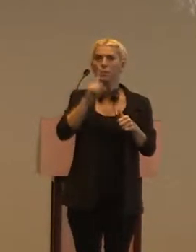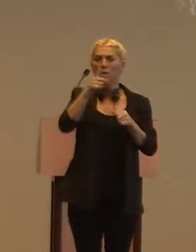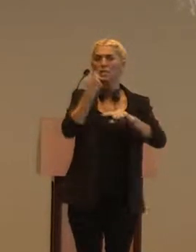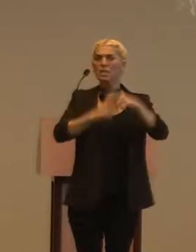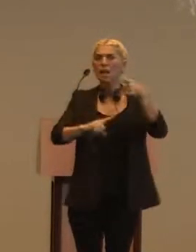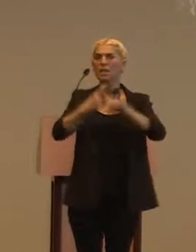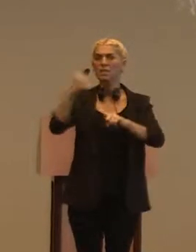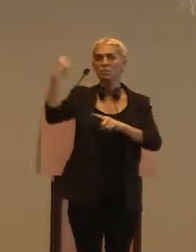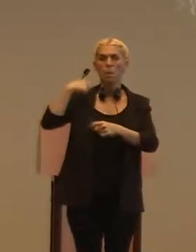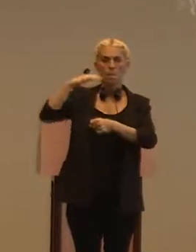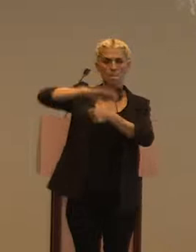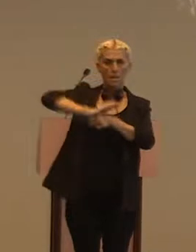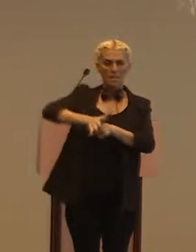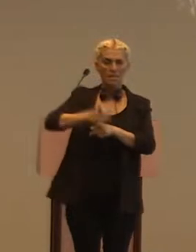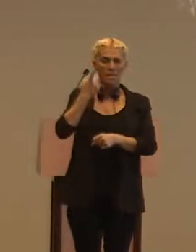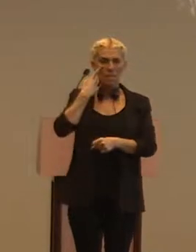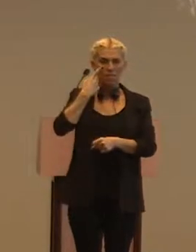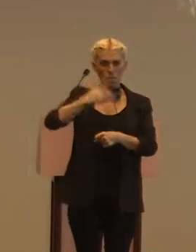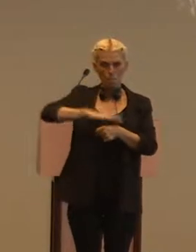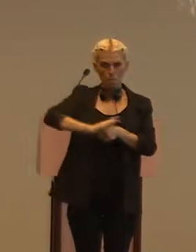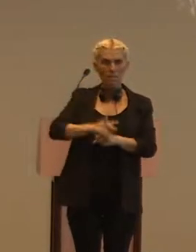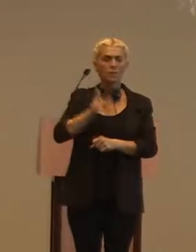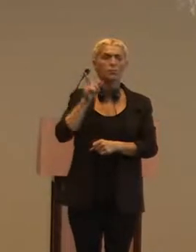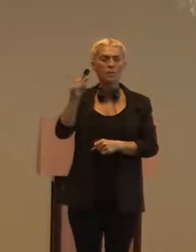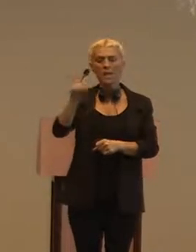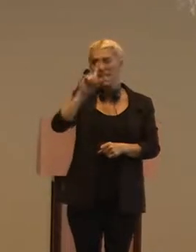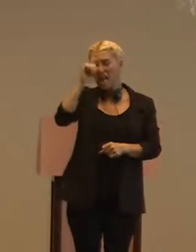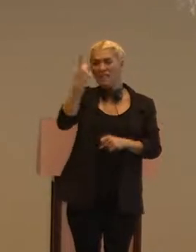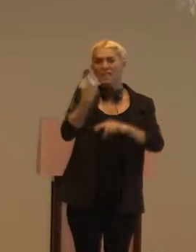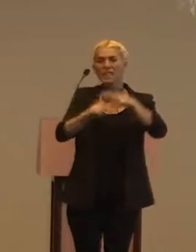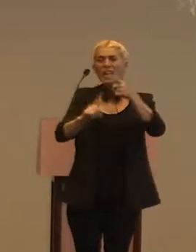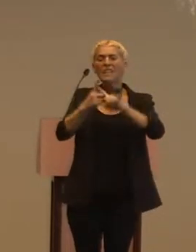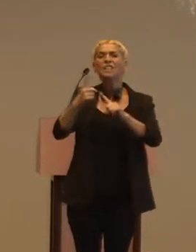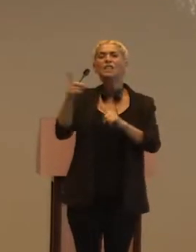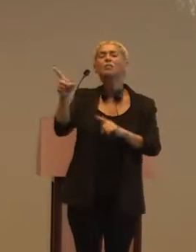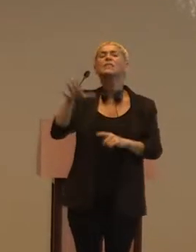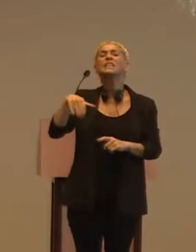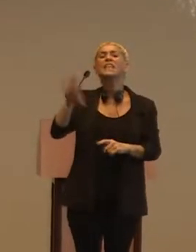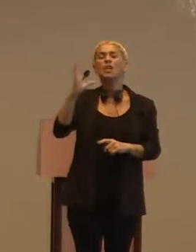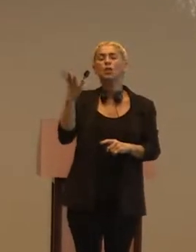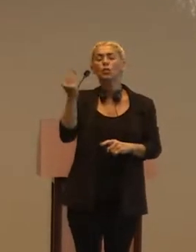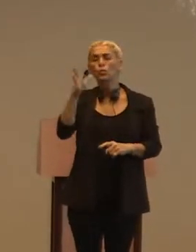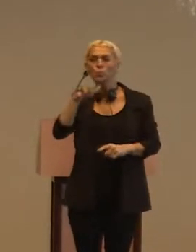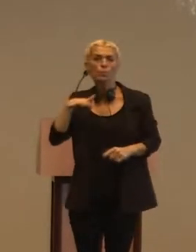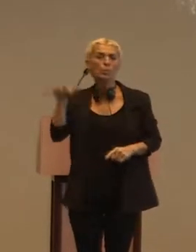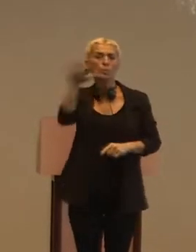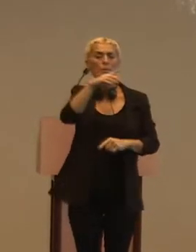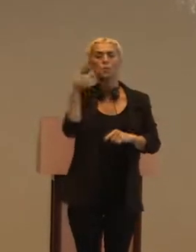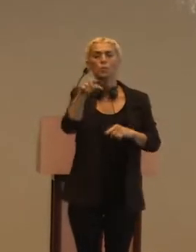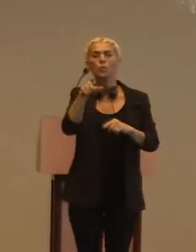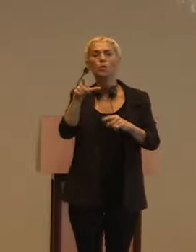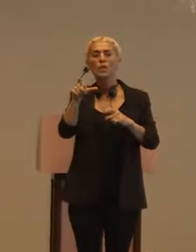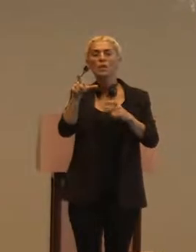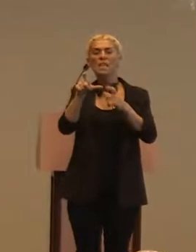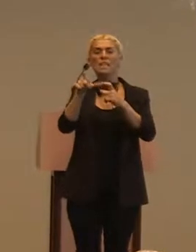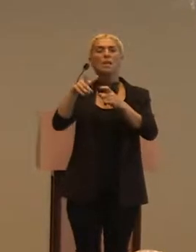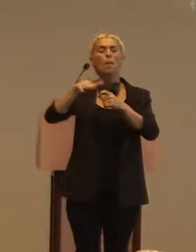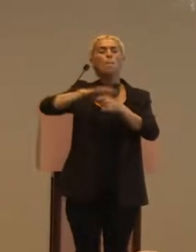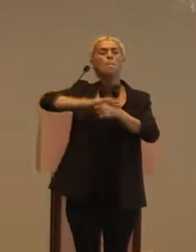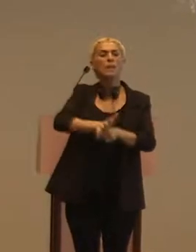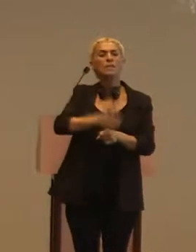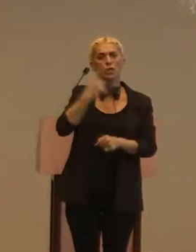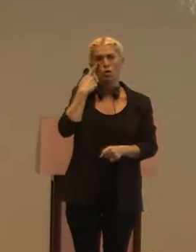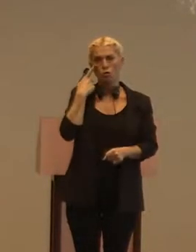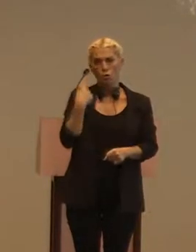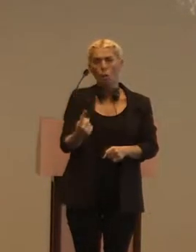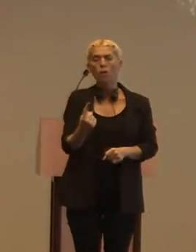the pressure that the power creates in fact it's not just